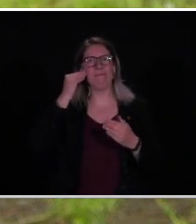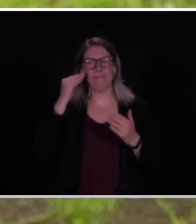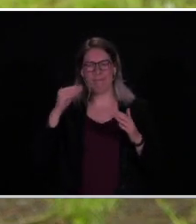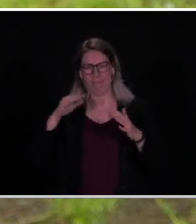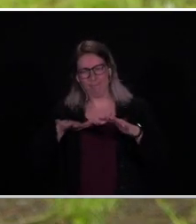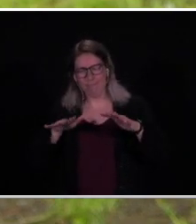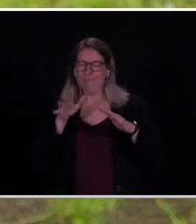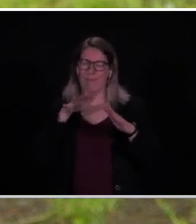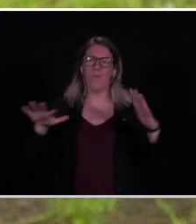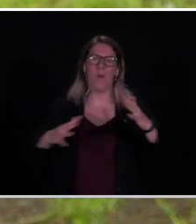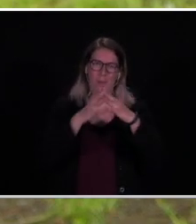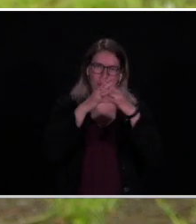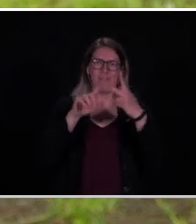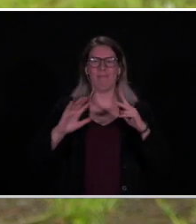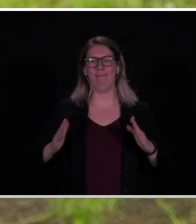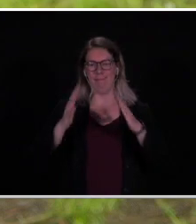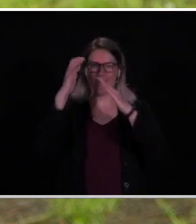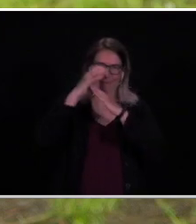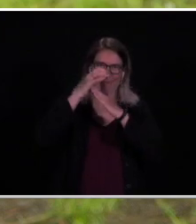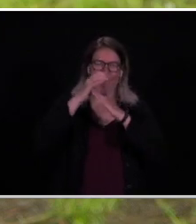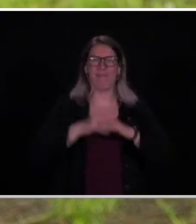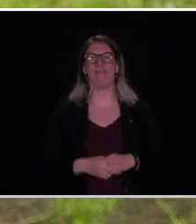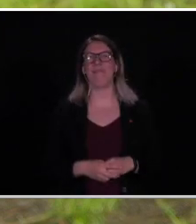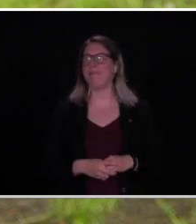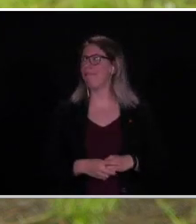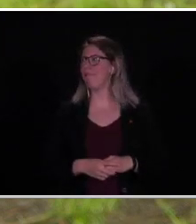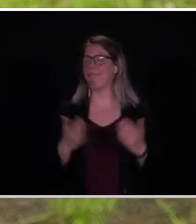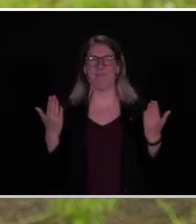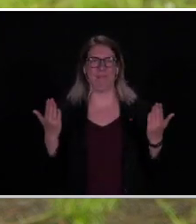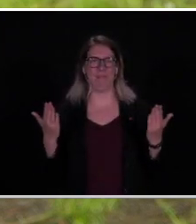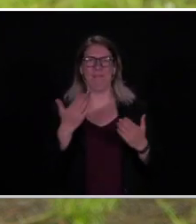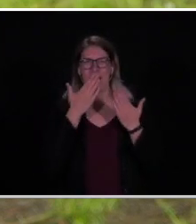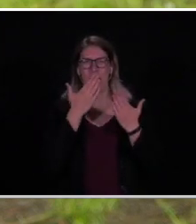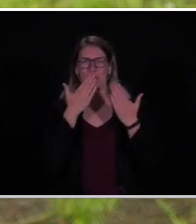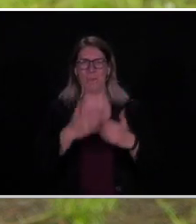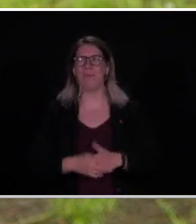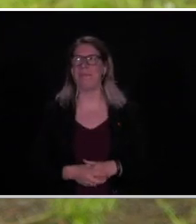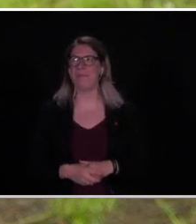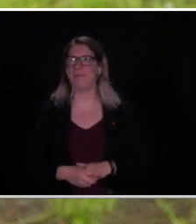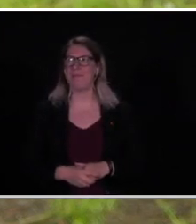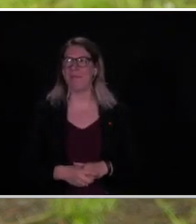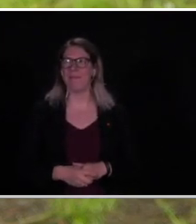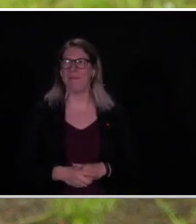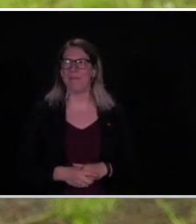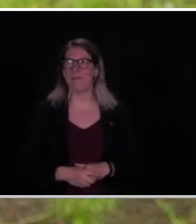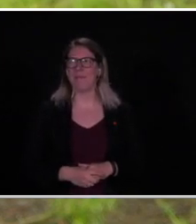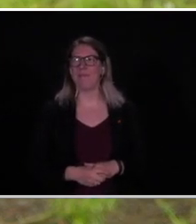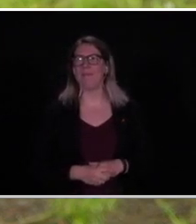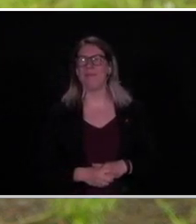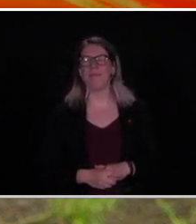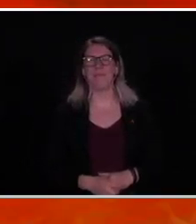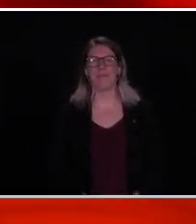and the Tsleil-Waututh people. Hi, Tsepka, thank you. Thanking all of you.